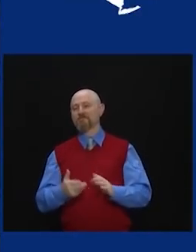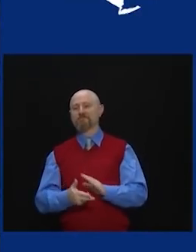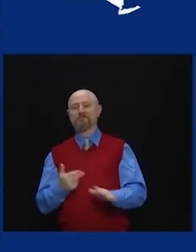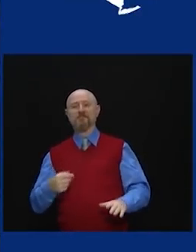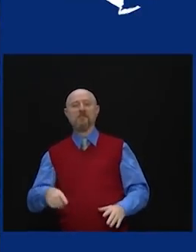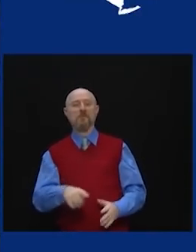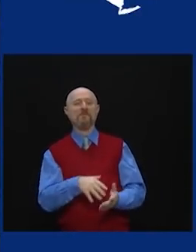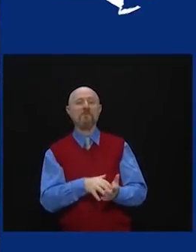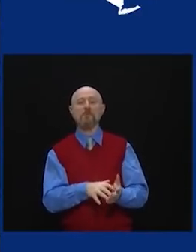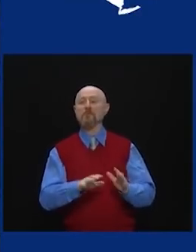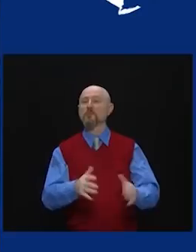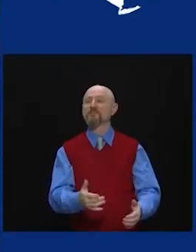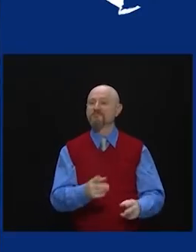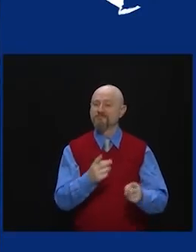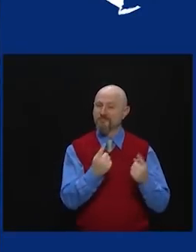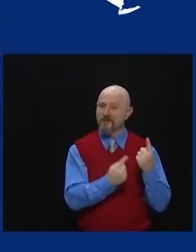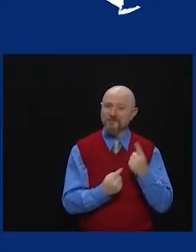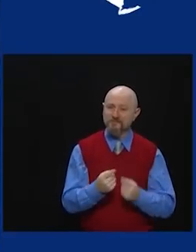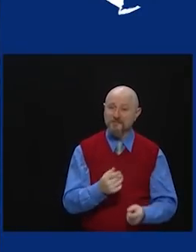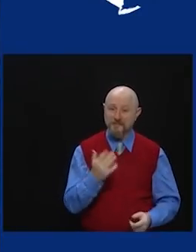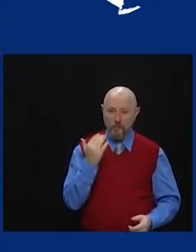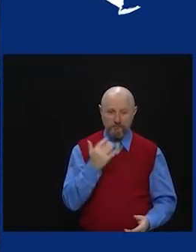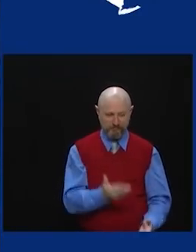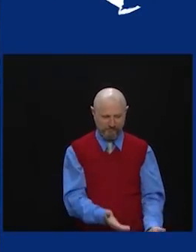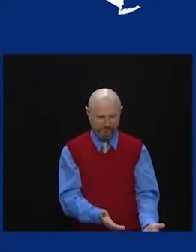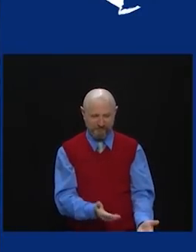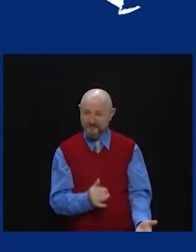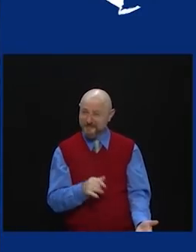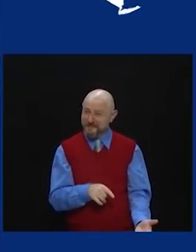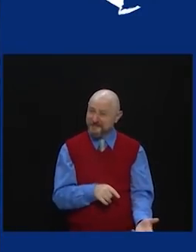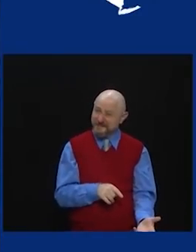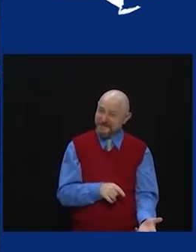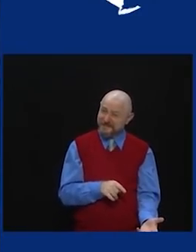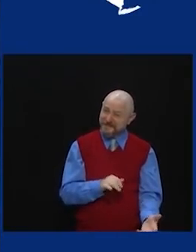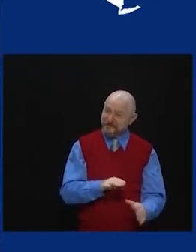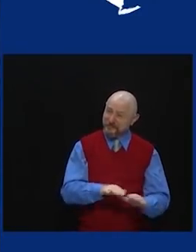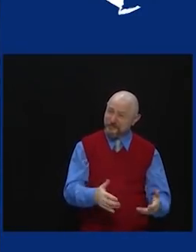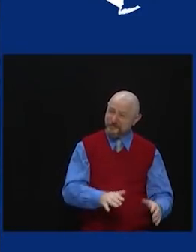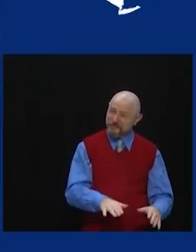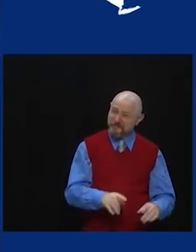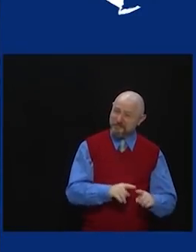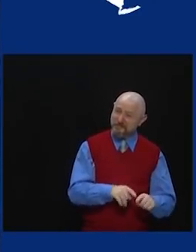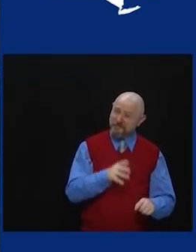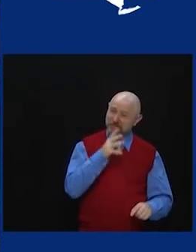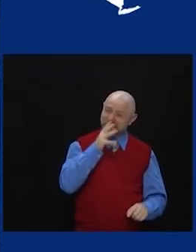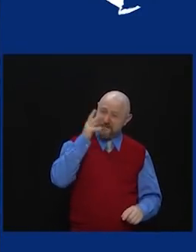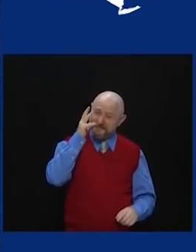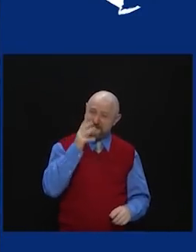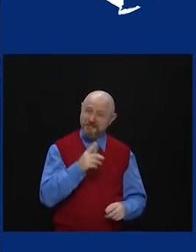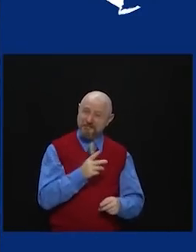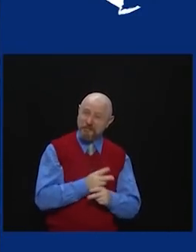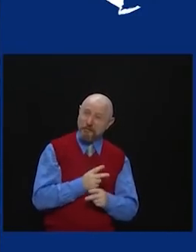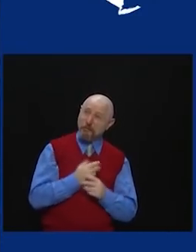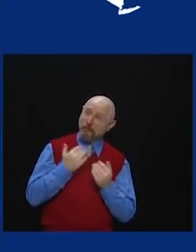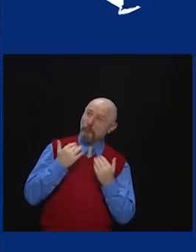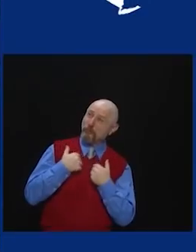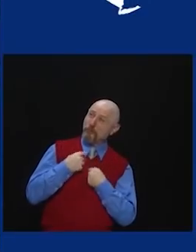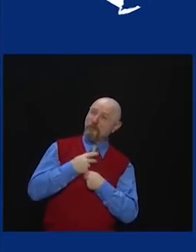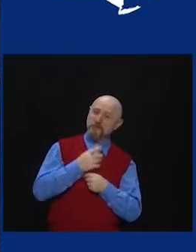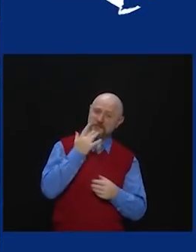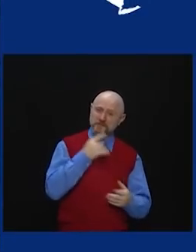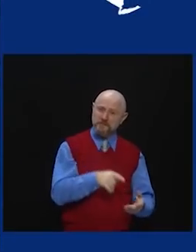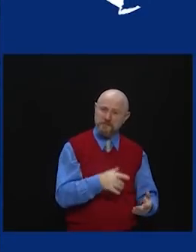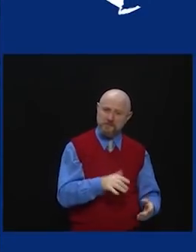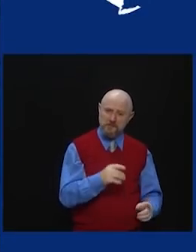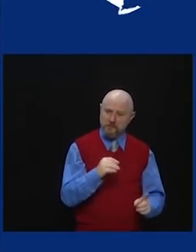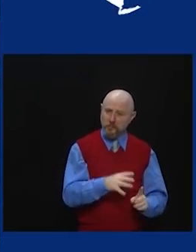reason at all why this group of children who rely on their parents to take care of them, why they're exposed and why they're vulnerable